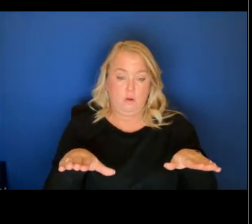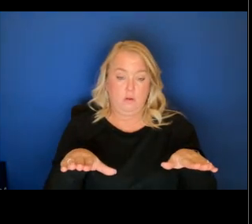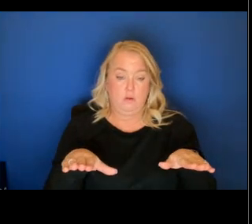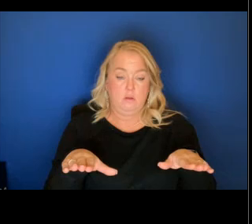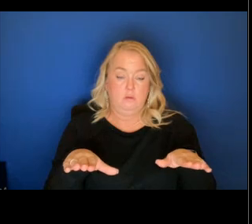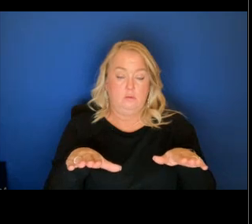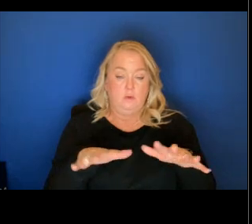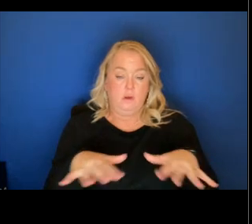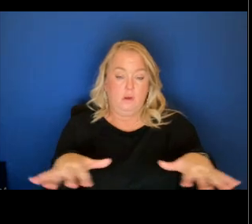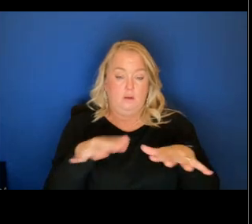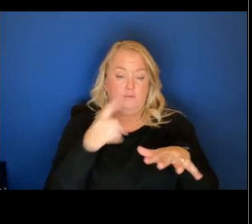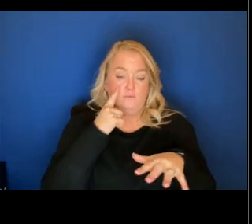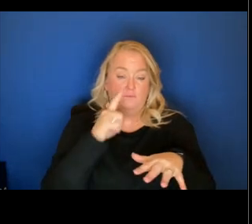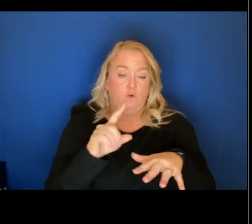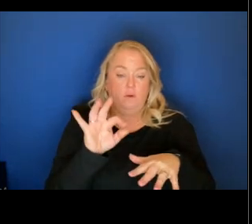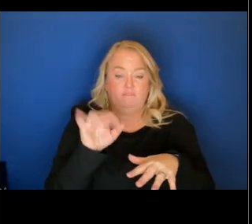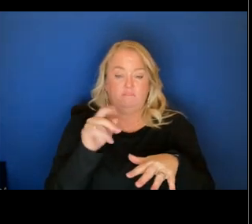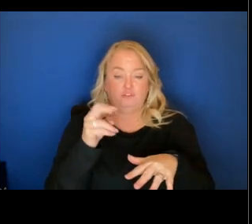appliances.